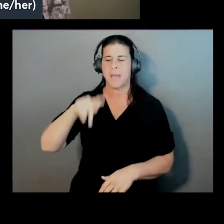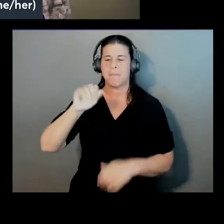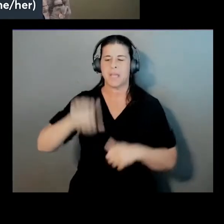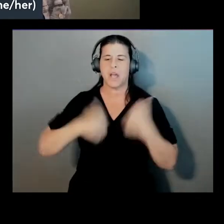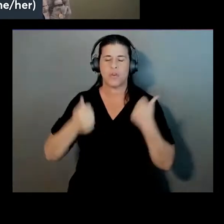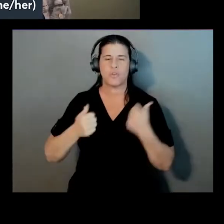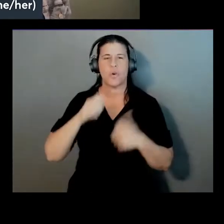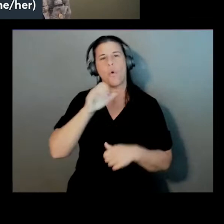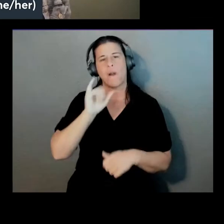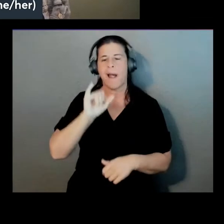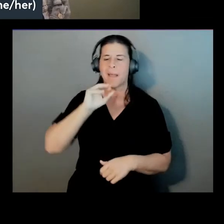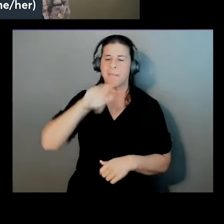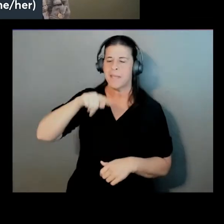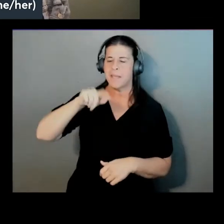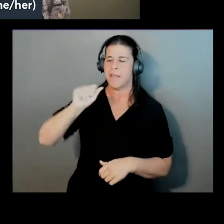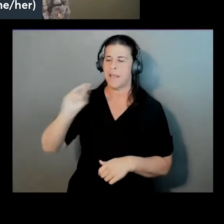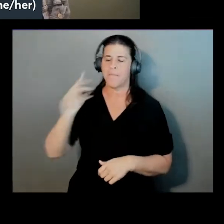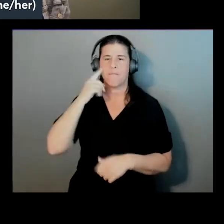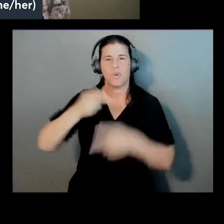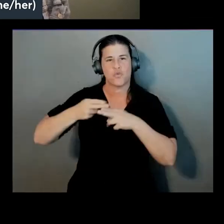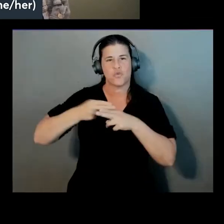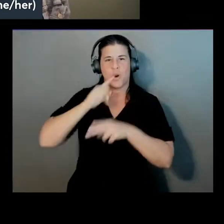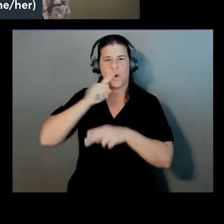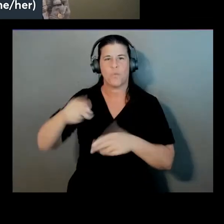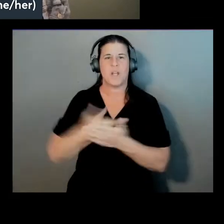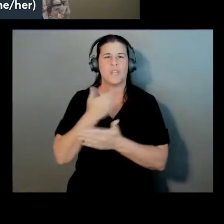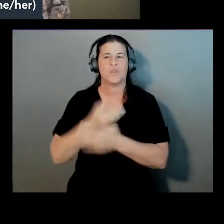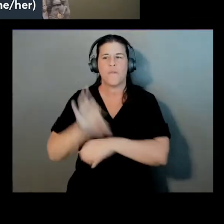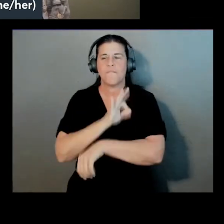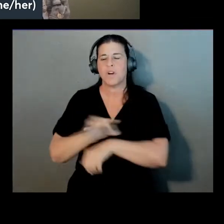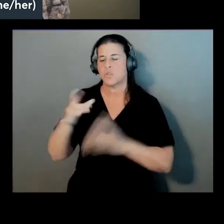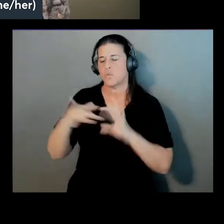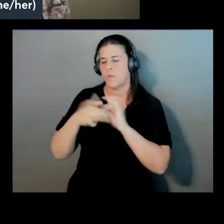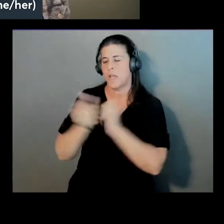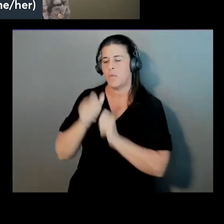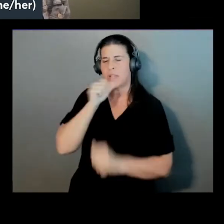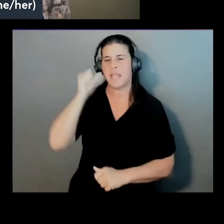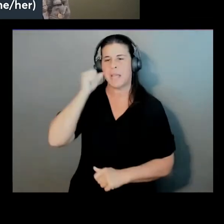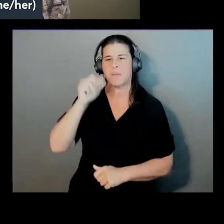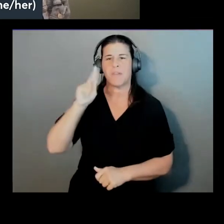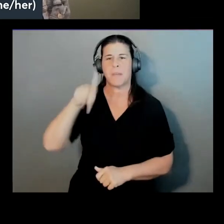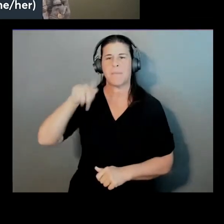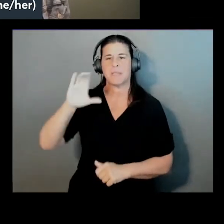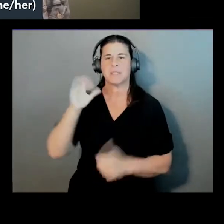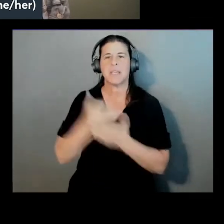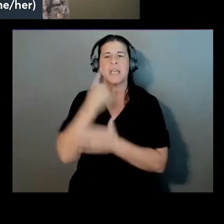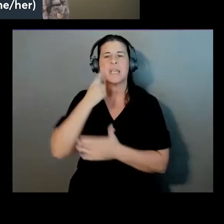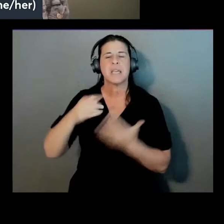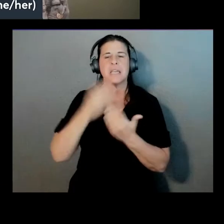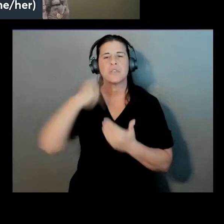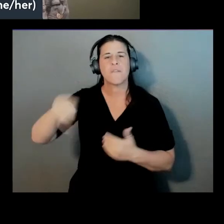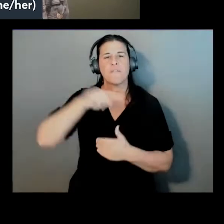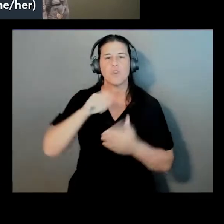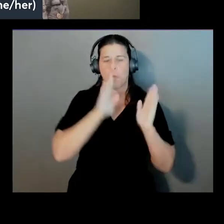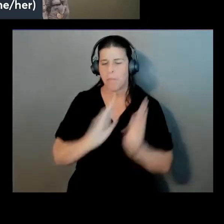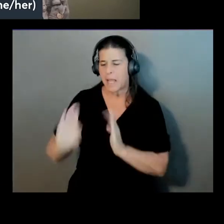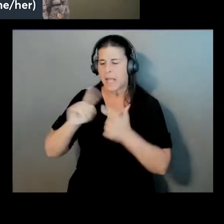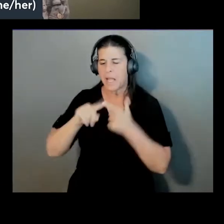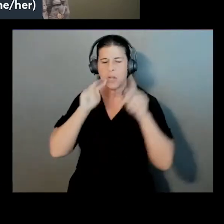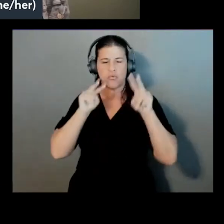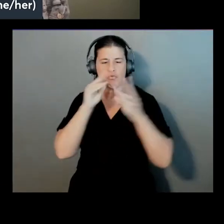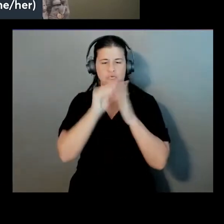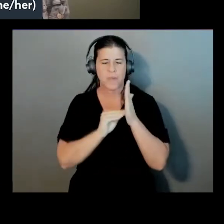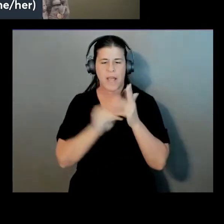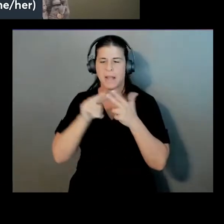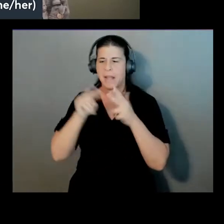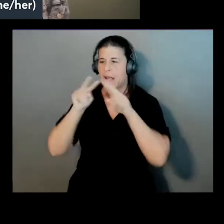for short, is a new functionality of Amazon VPC that makes it easier for you to plan, track, and monitor your IP addresses